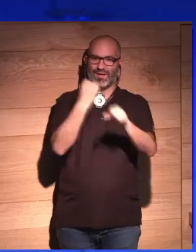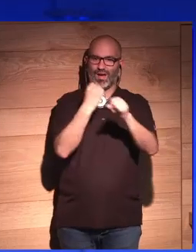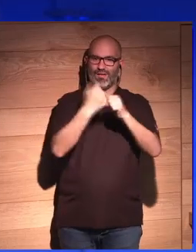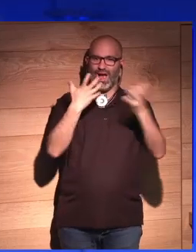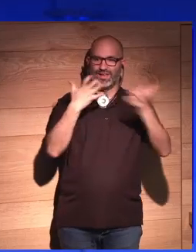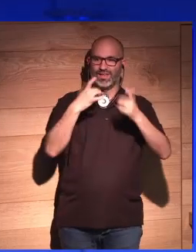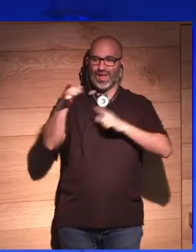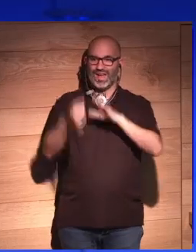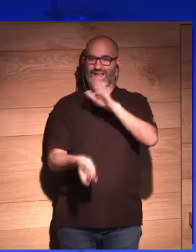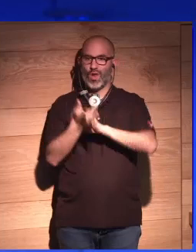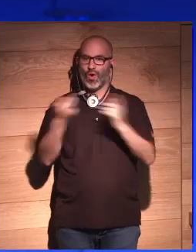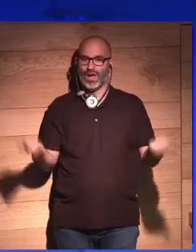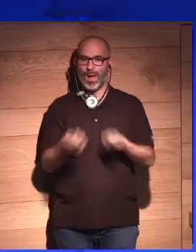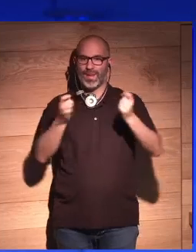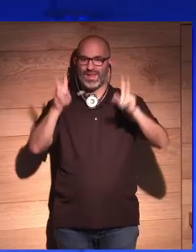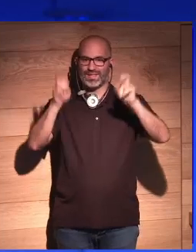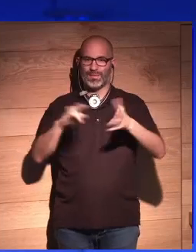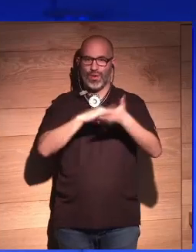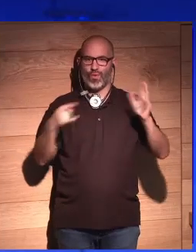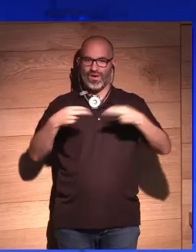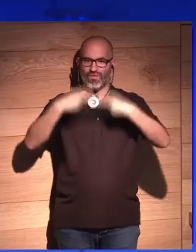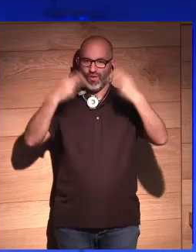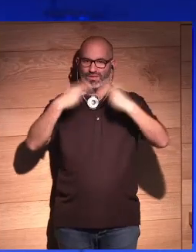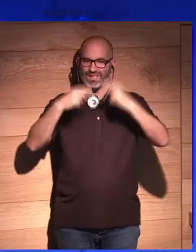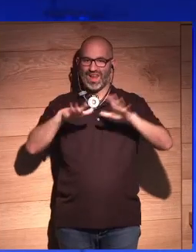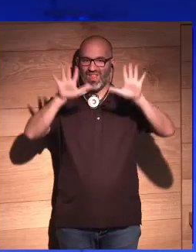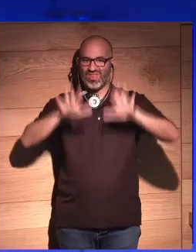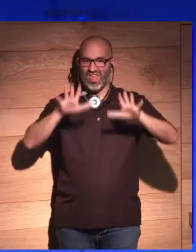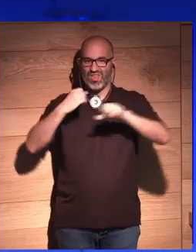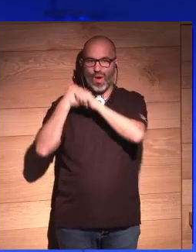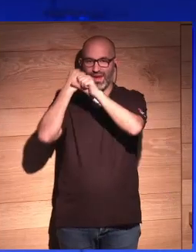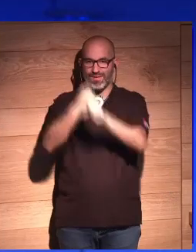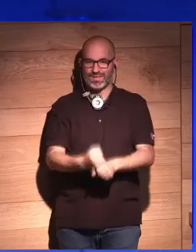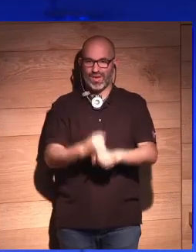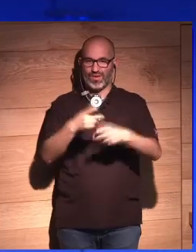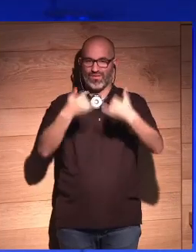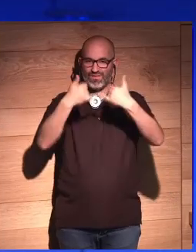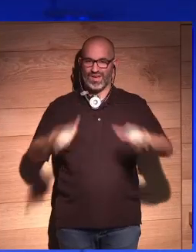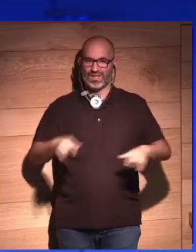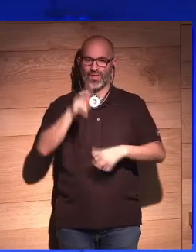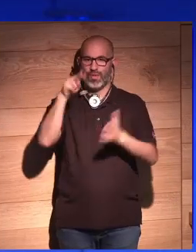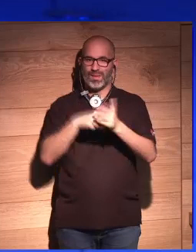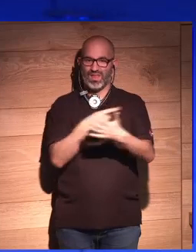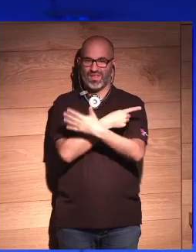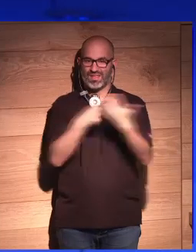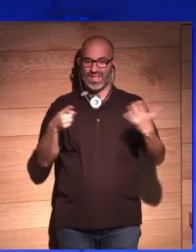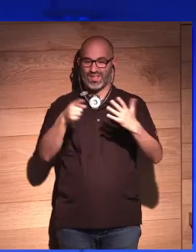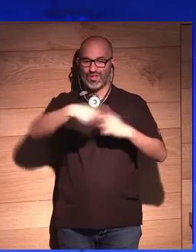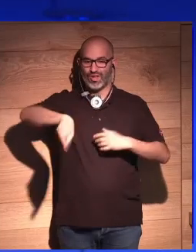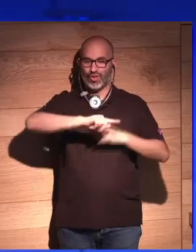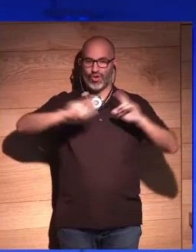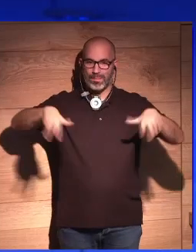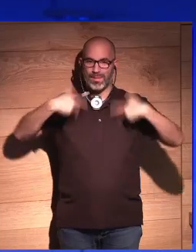New Frontier's 10th anniversary, which was coming up in 2016. And that allowed us to play in a very